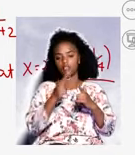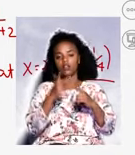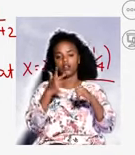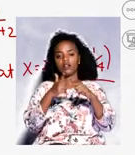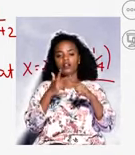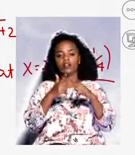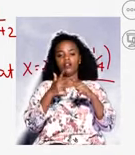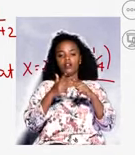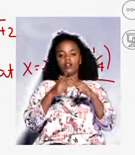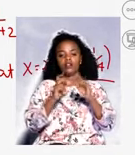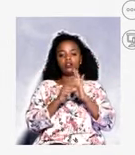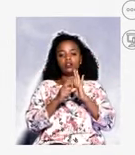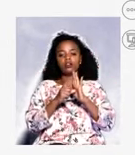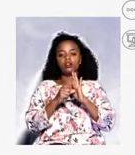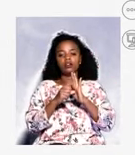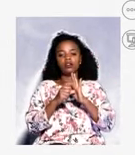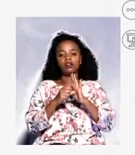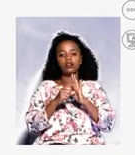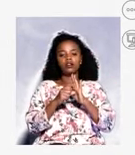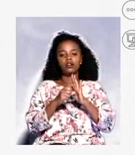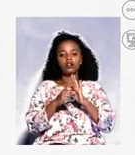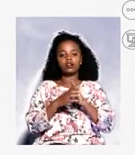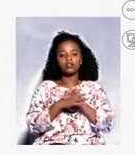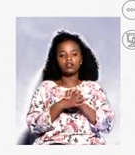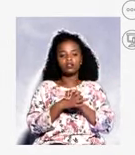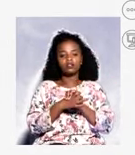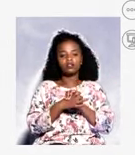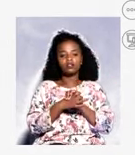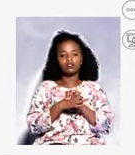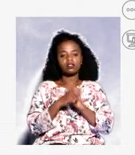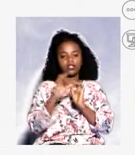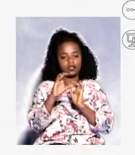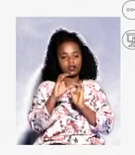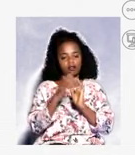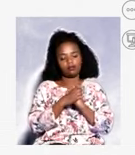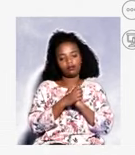third example. Now, let's see C.